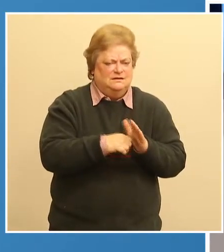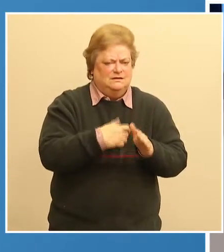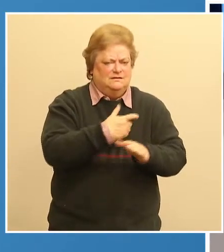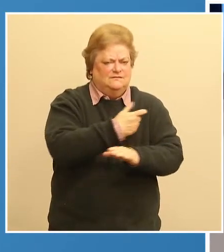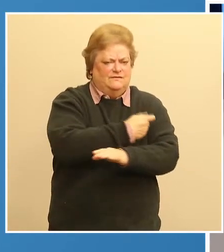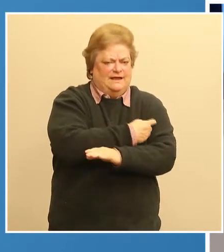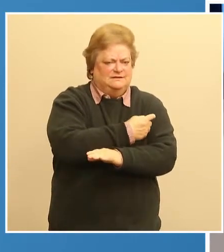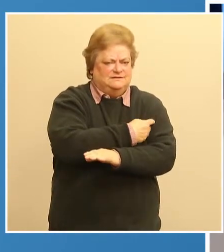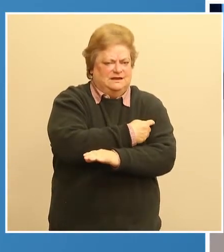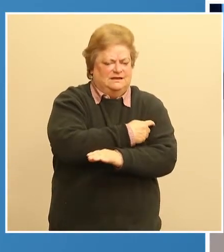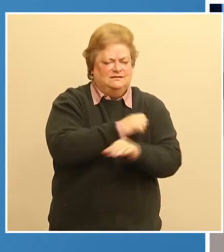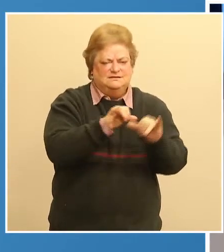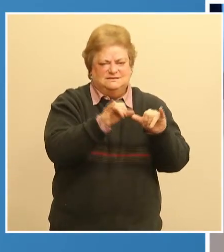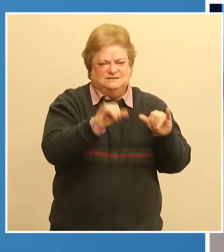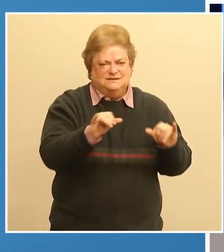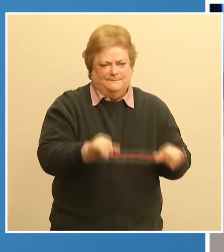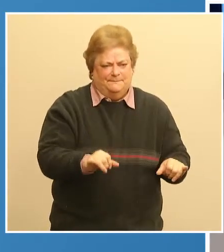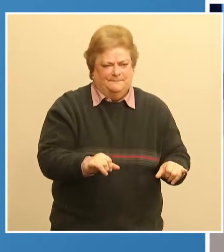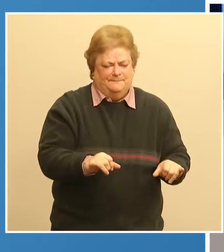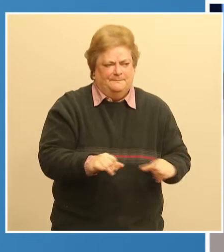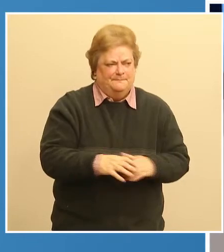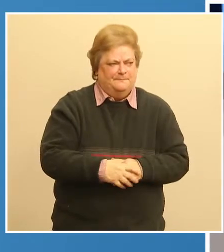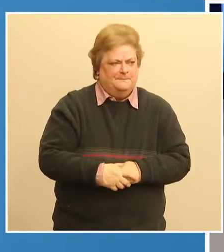vaccine system.